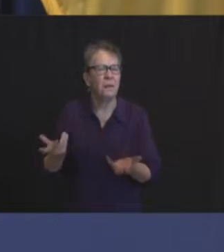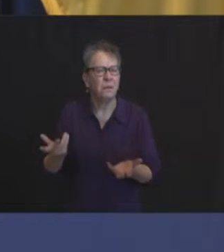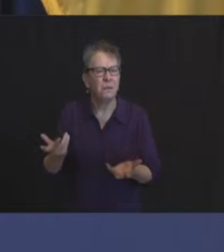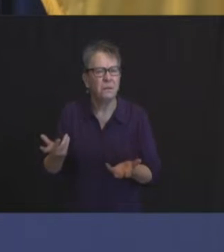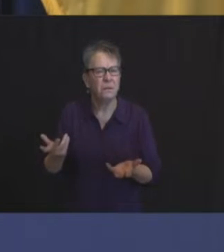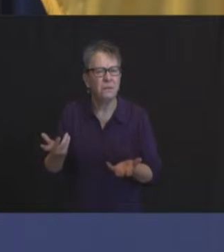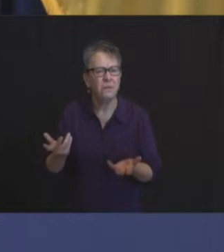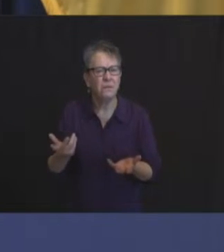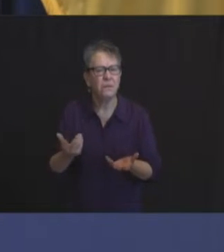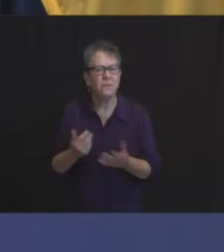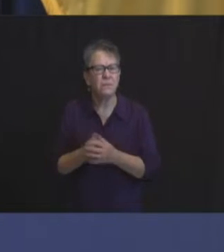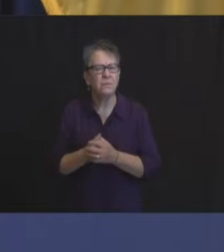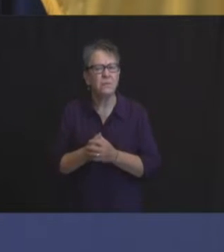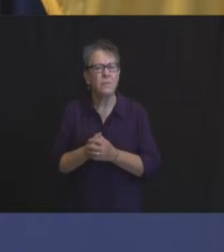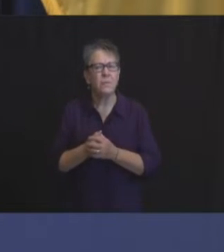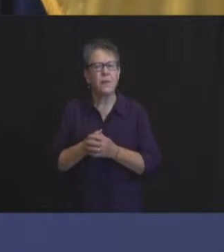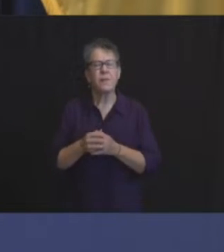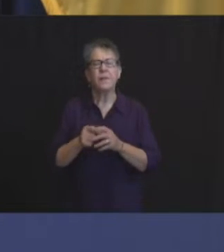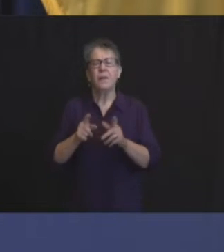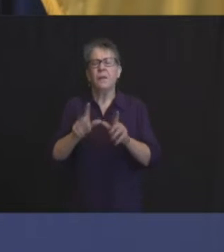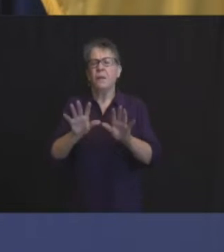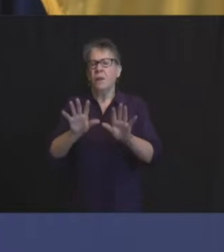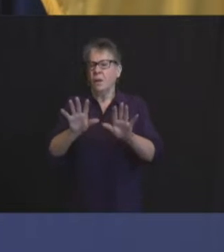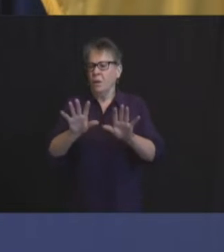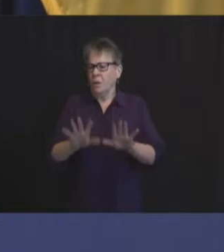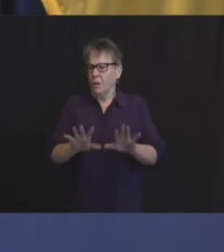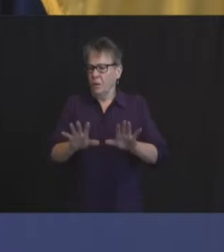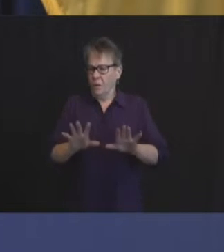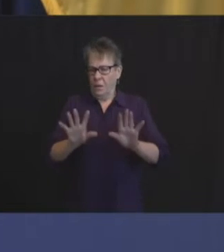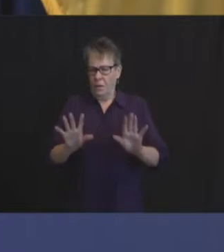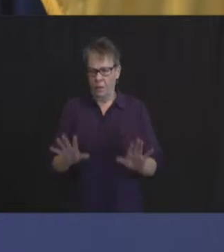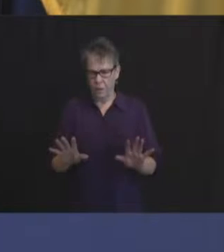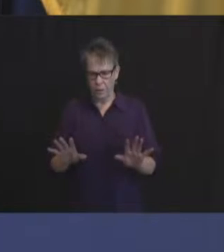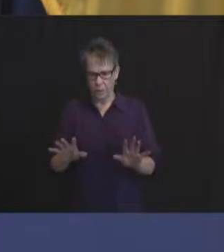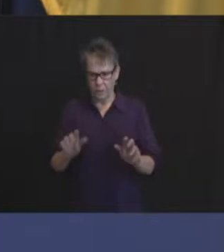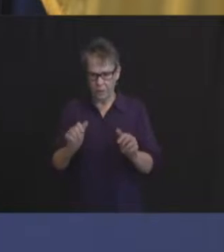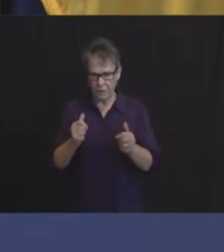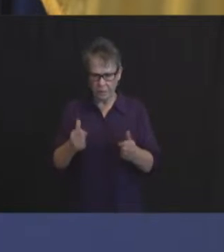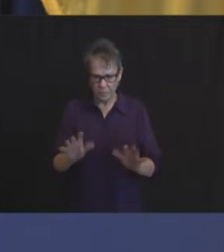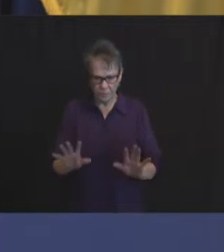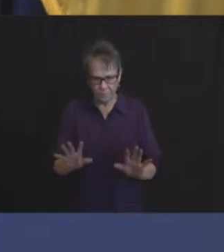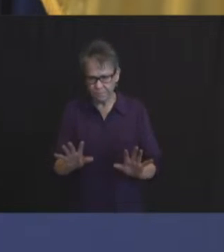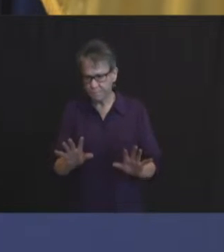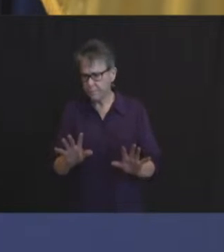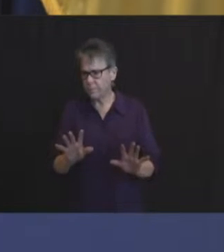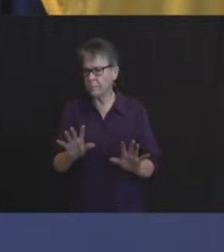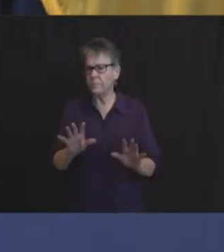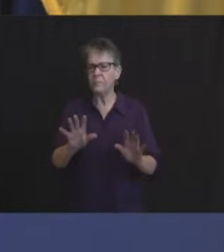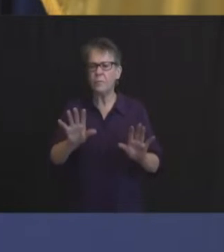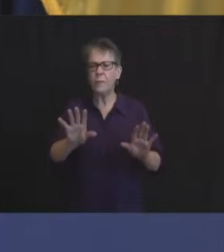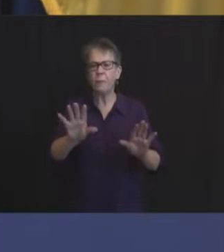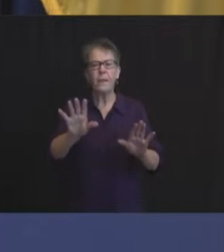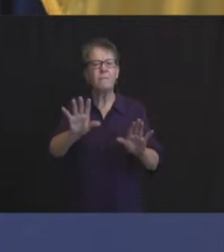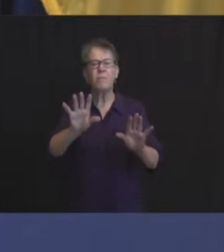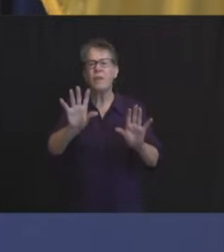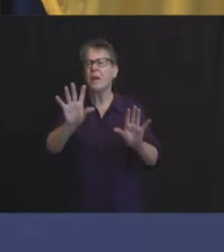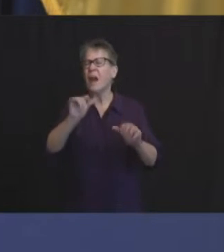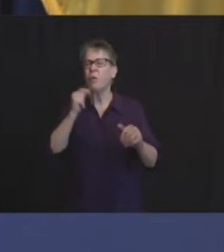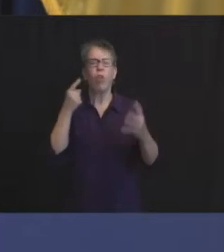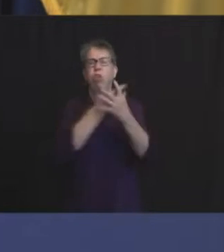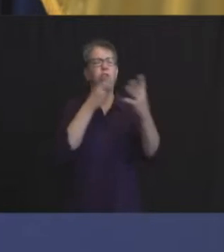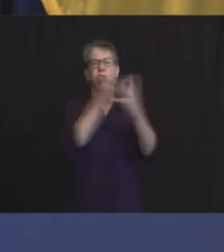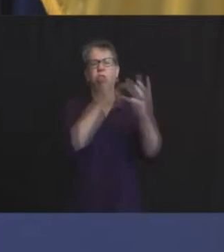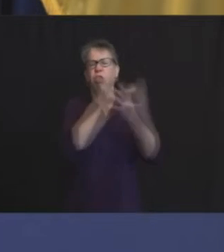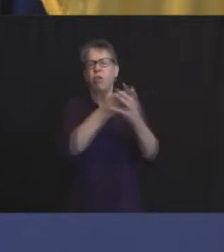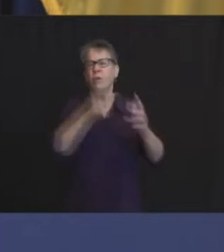Listen, I've run out of things to say about President Trump. I've been asked, if you were in the House, would you vote to impeach